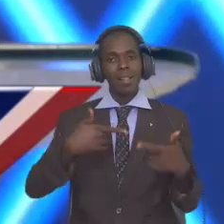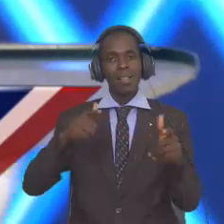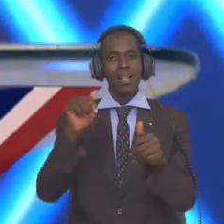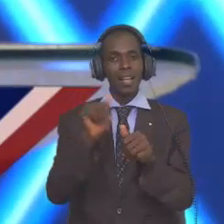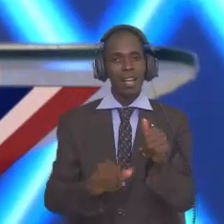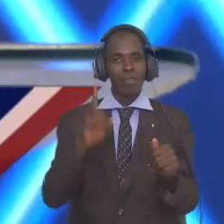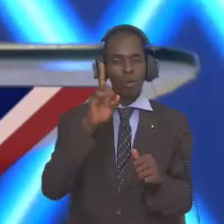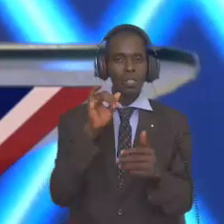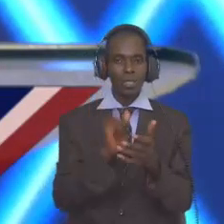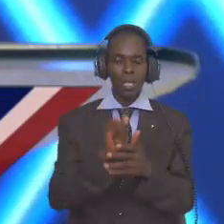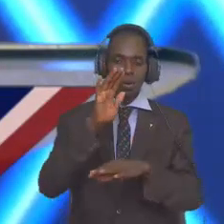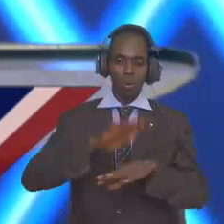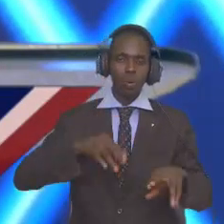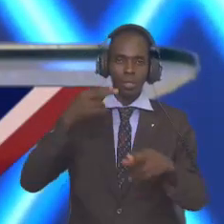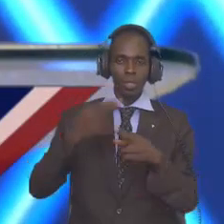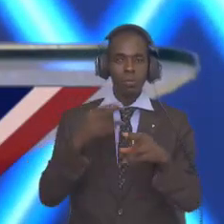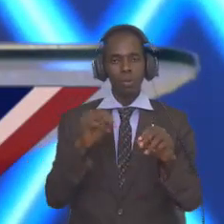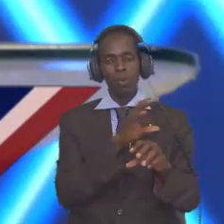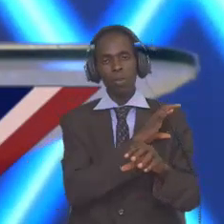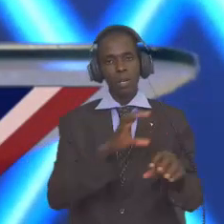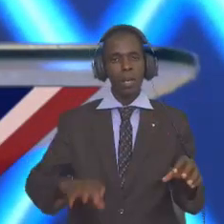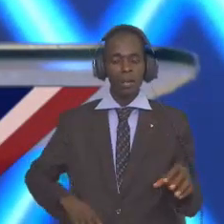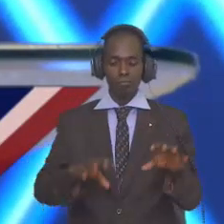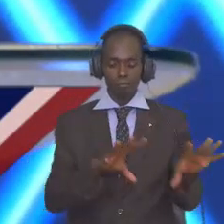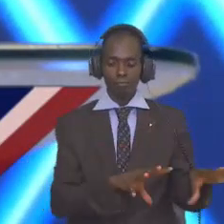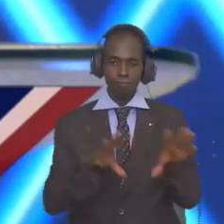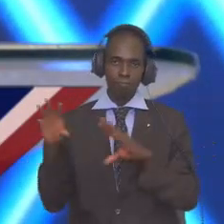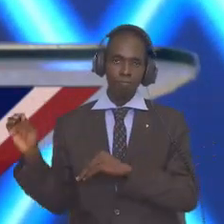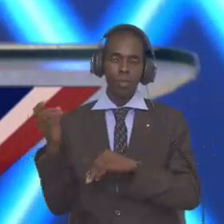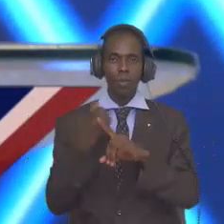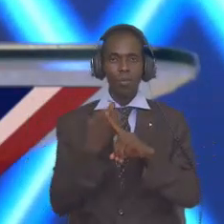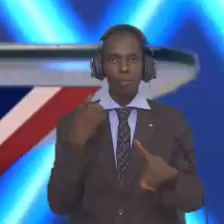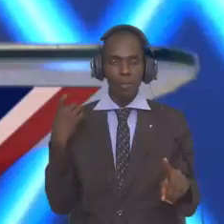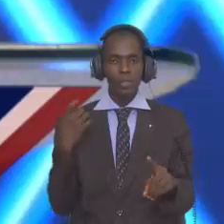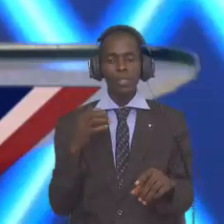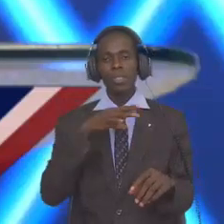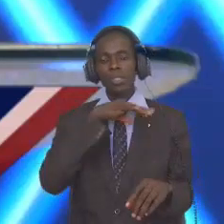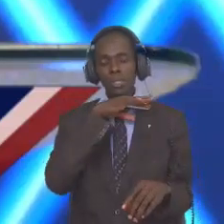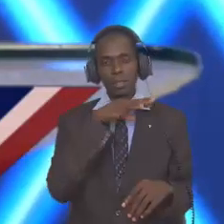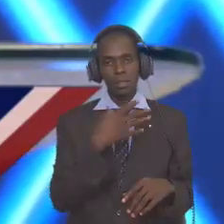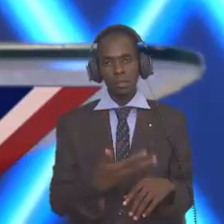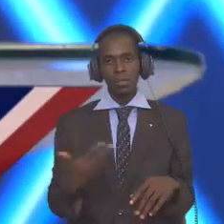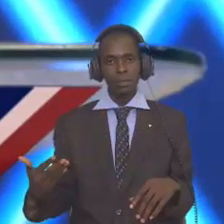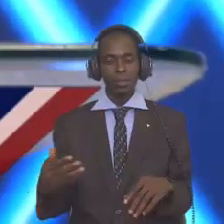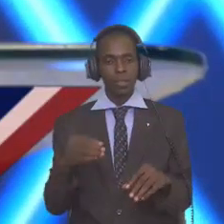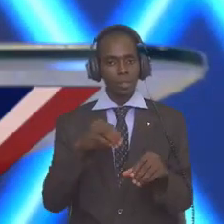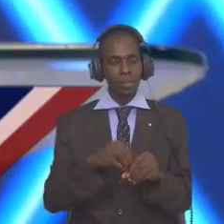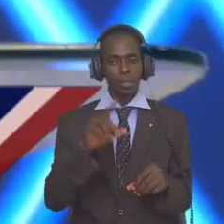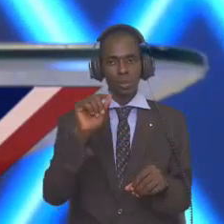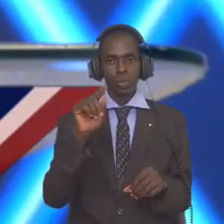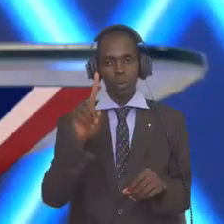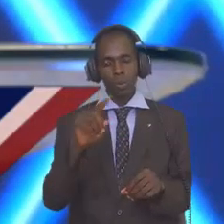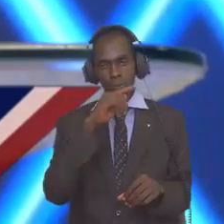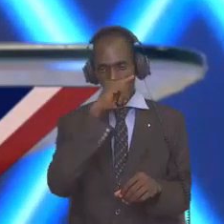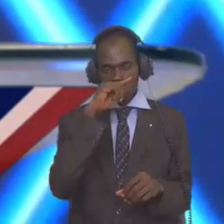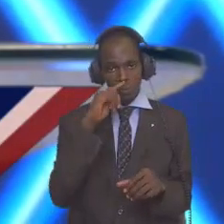everyone that nameth the name of Christ depart from iniquity. Verse 21,